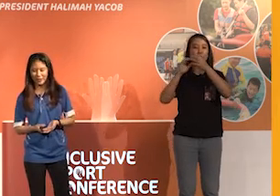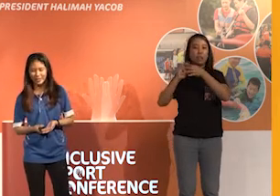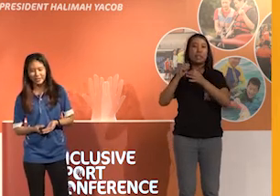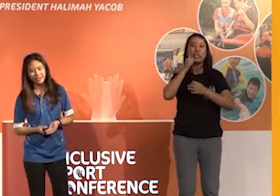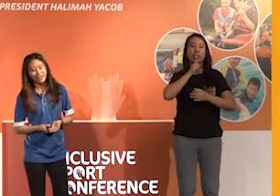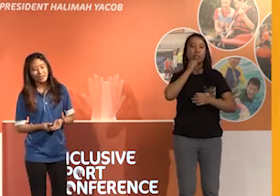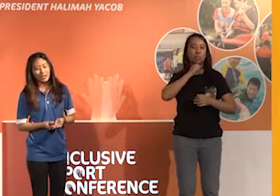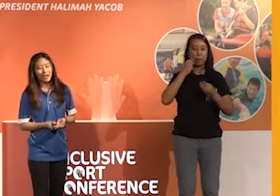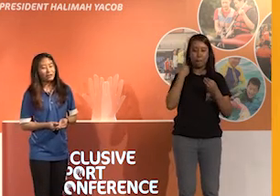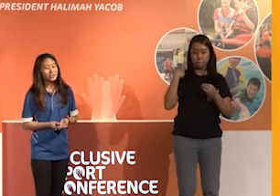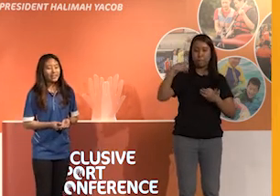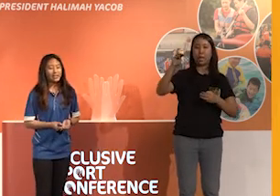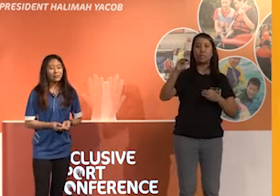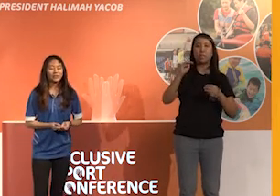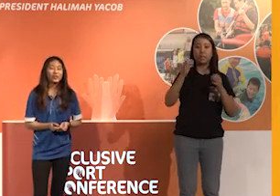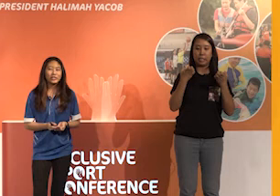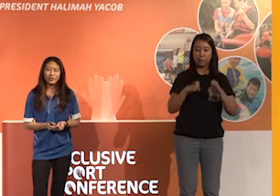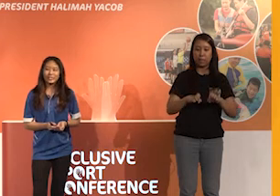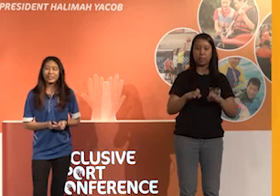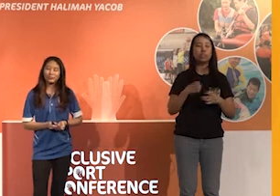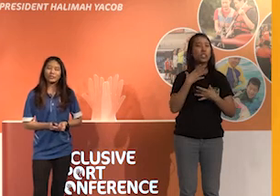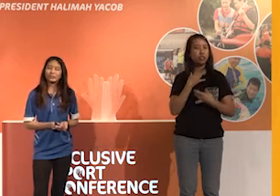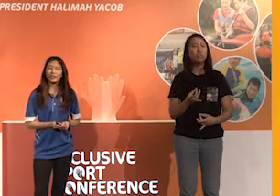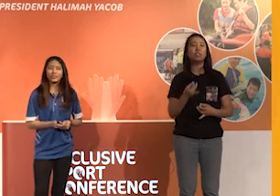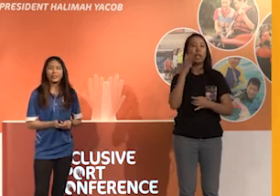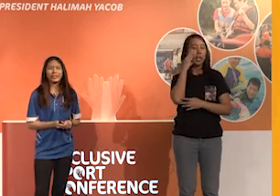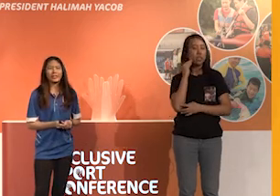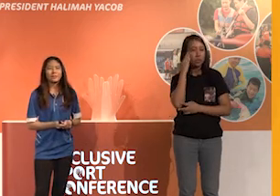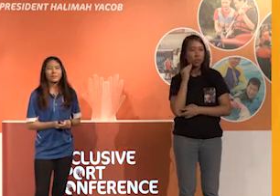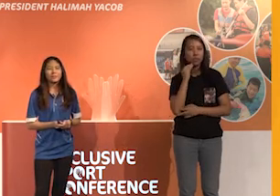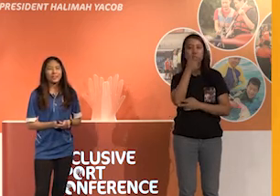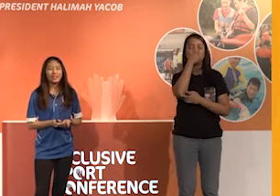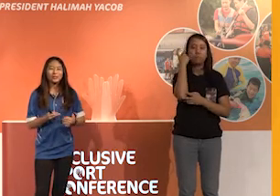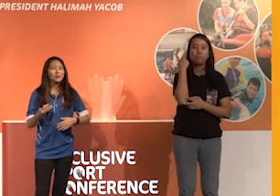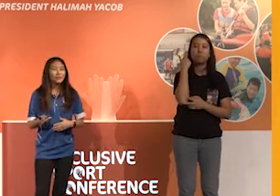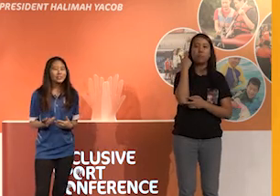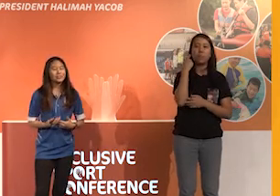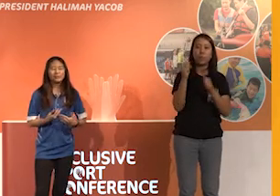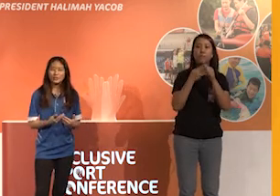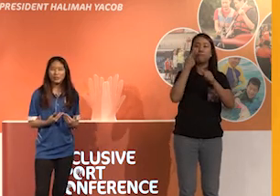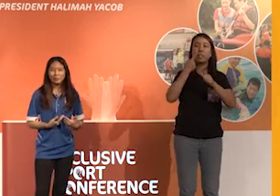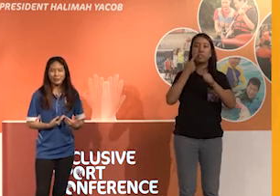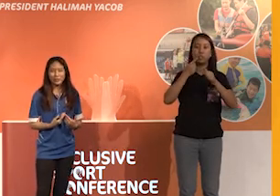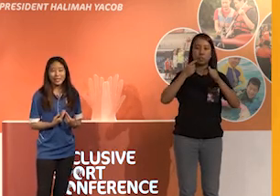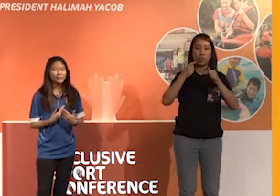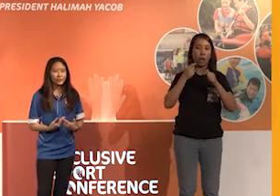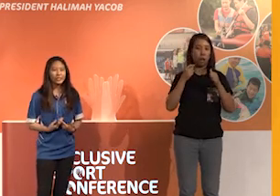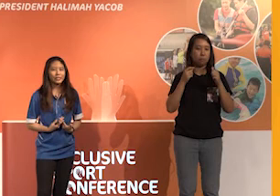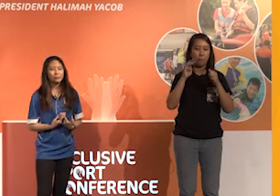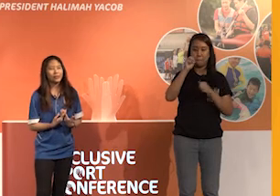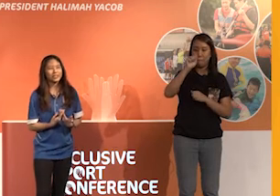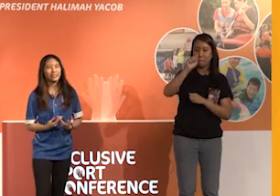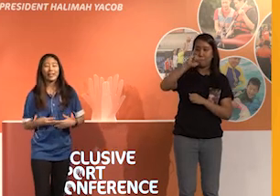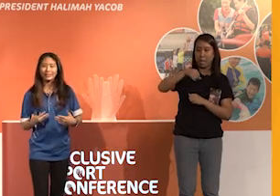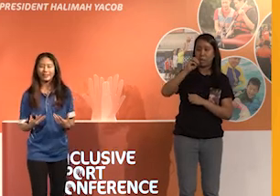Masters event. I have to say it was a very interesting experience because like it was my first major competition,